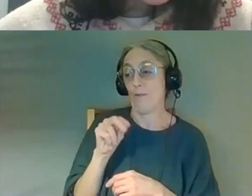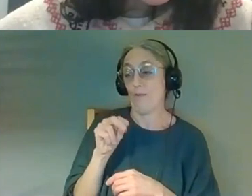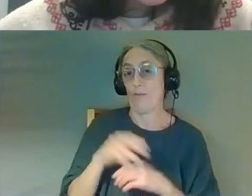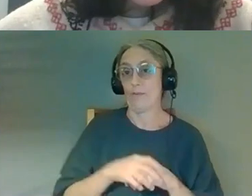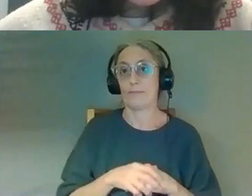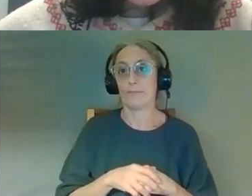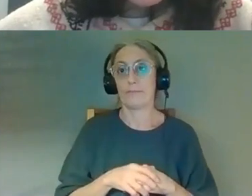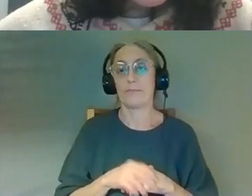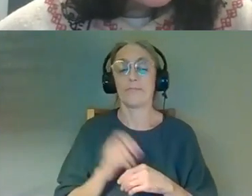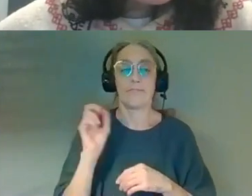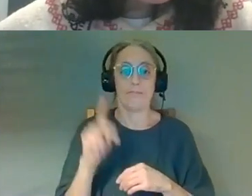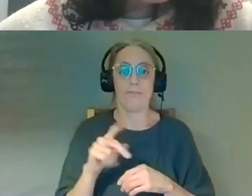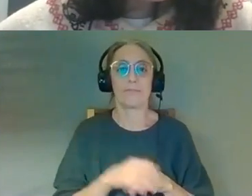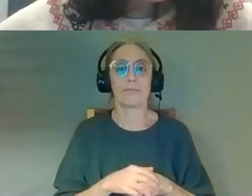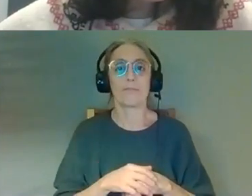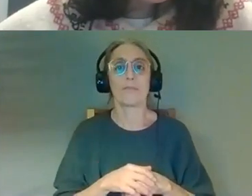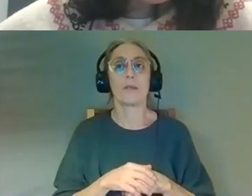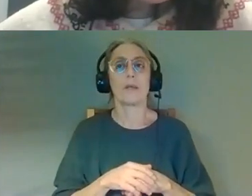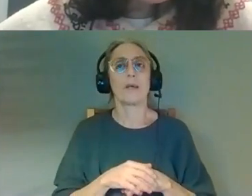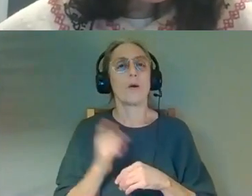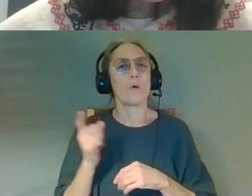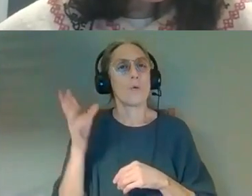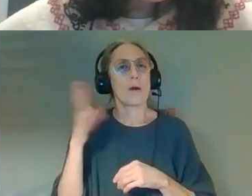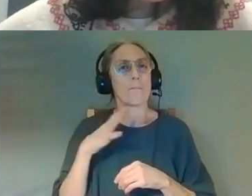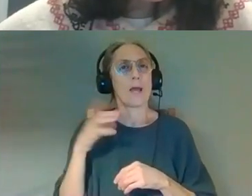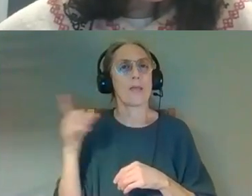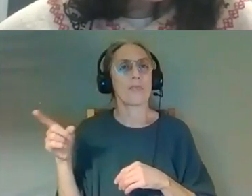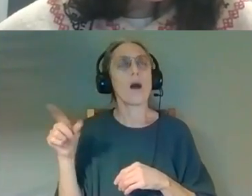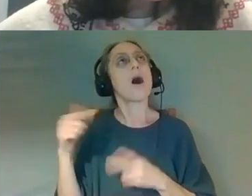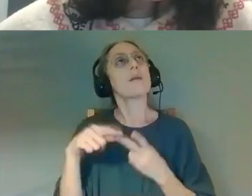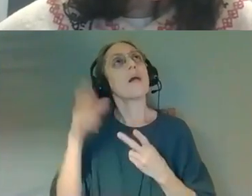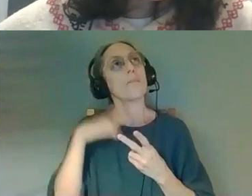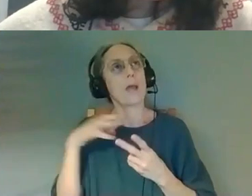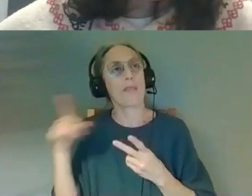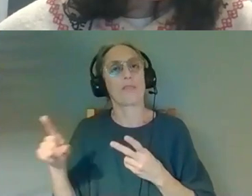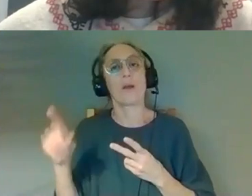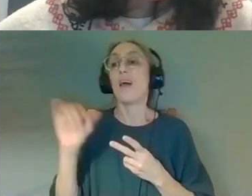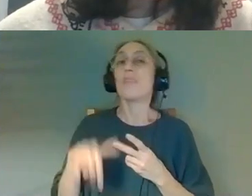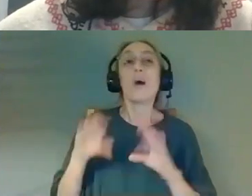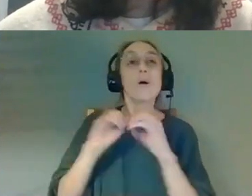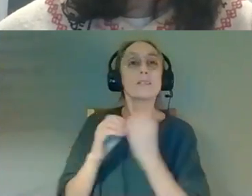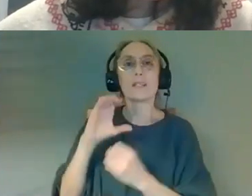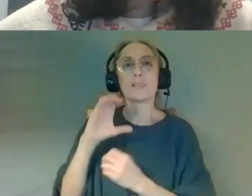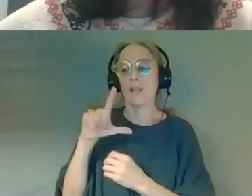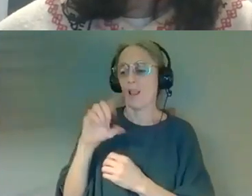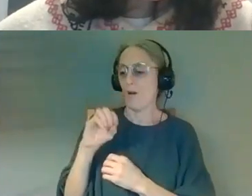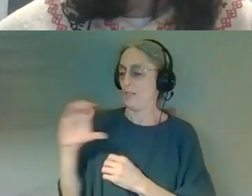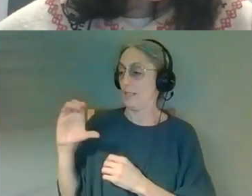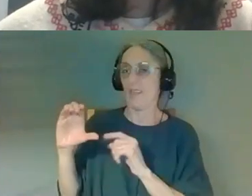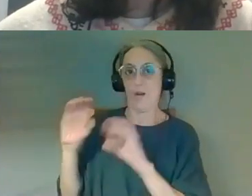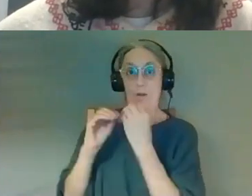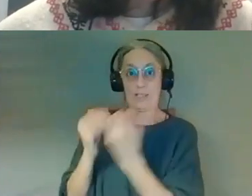Okay. One of the guys, though, there's another guy over there. I've been working with them for years with CLOCC on